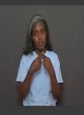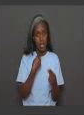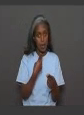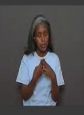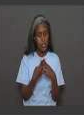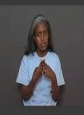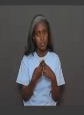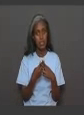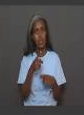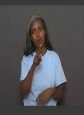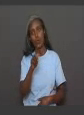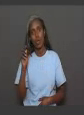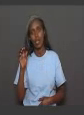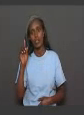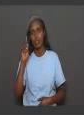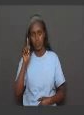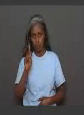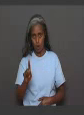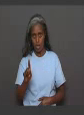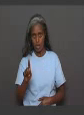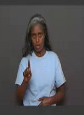100 times